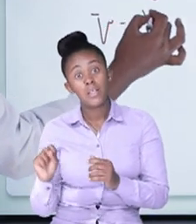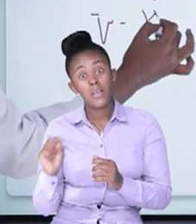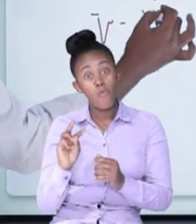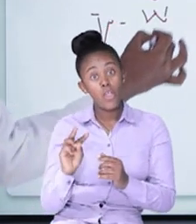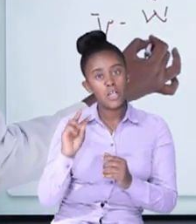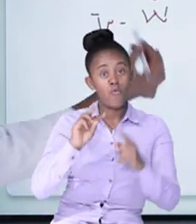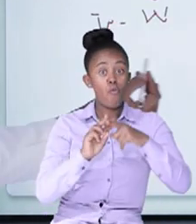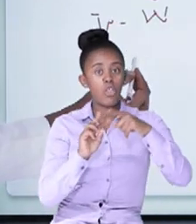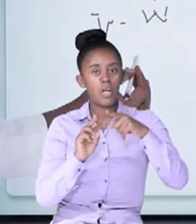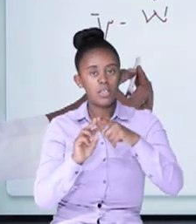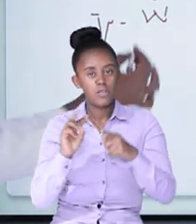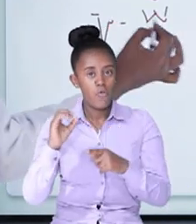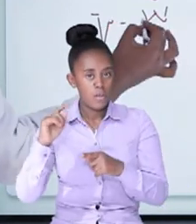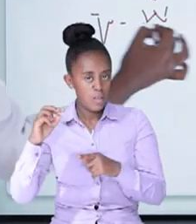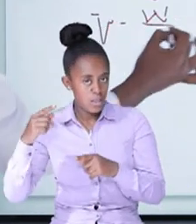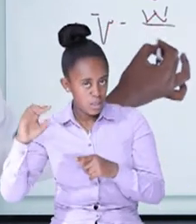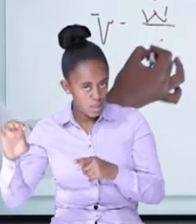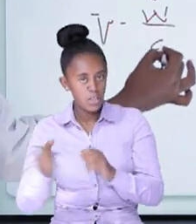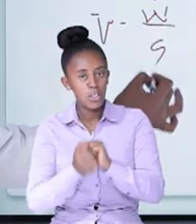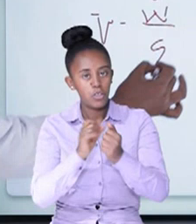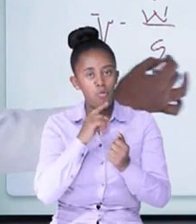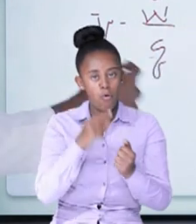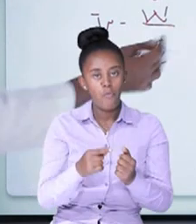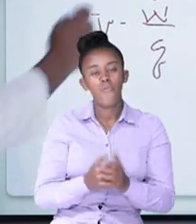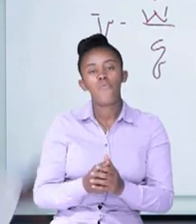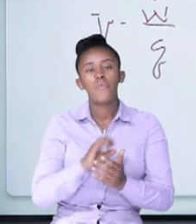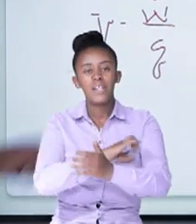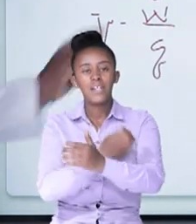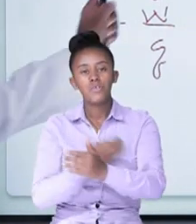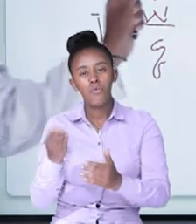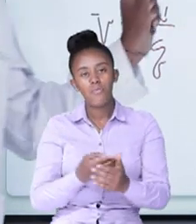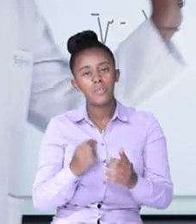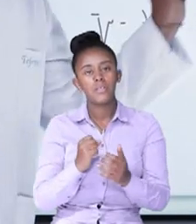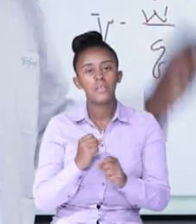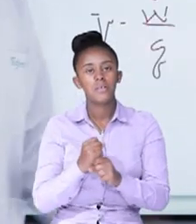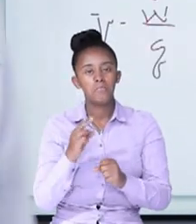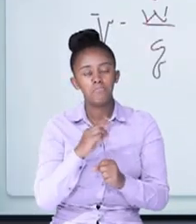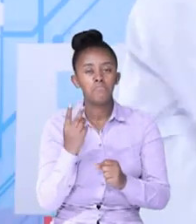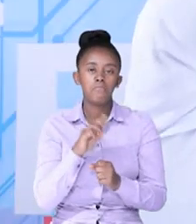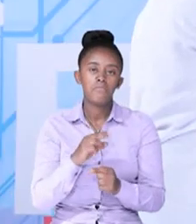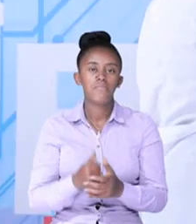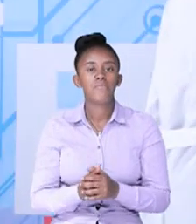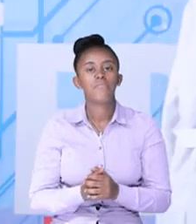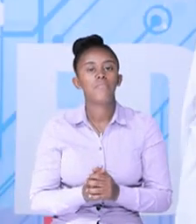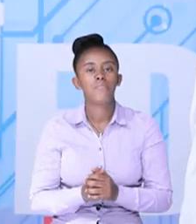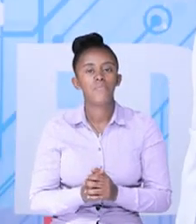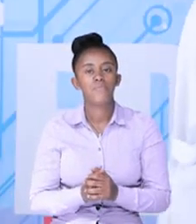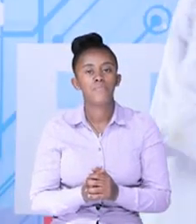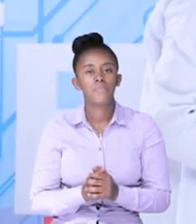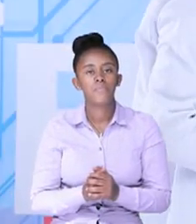or change of energy over charge Q. From this expression, we can rearrange and find an